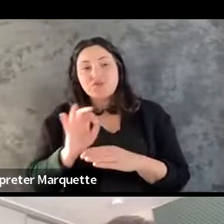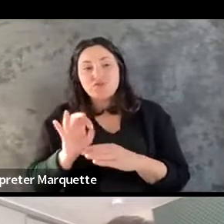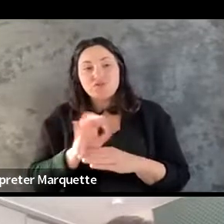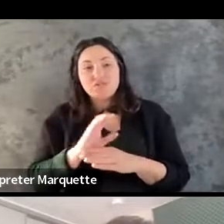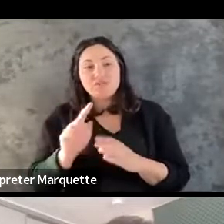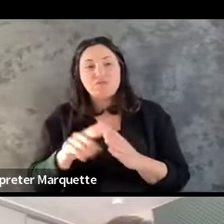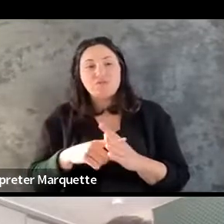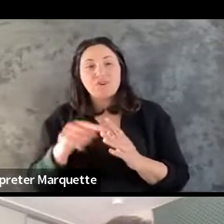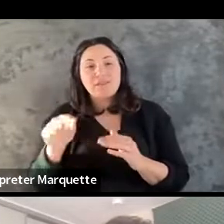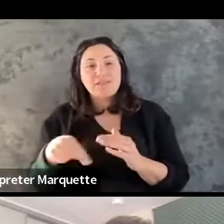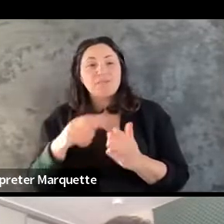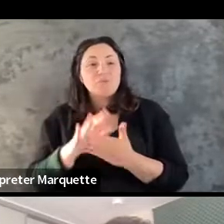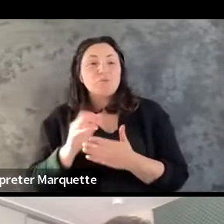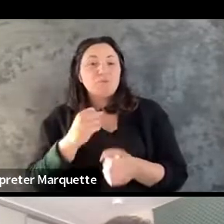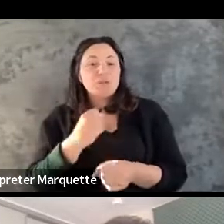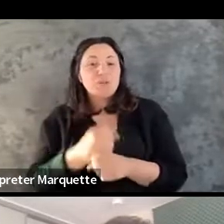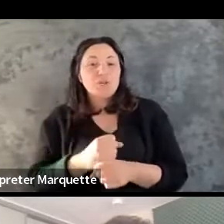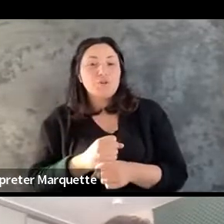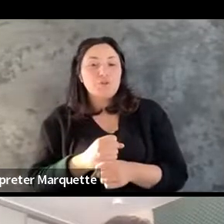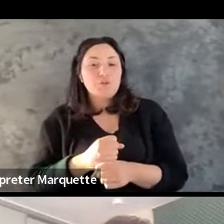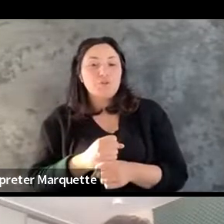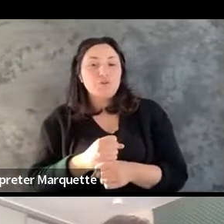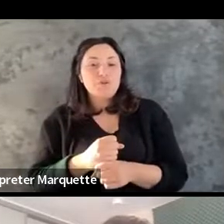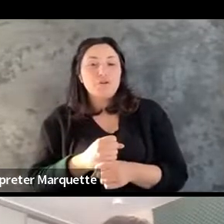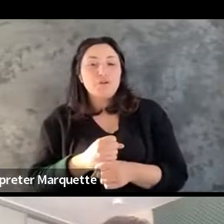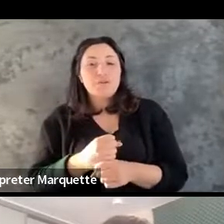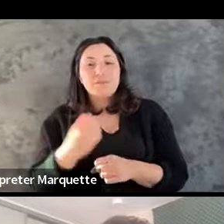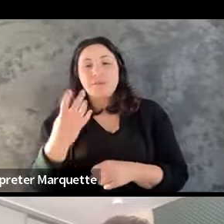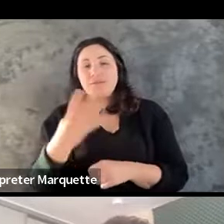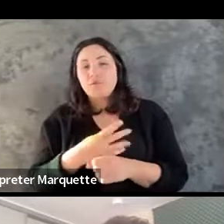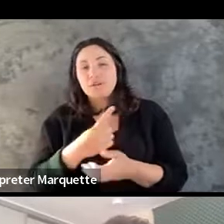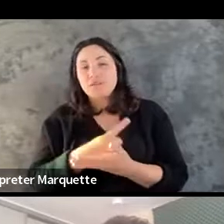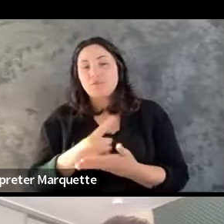this coming school year. And that'll take place 4 days a week.